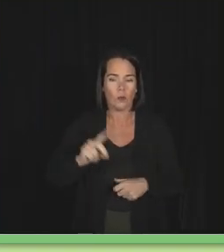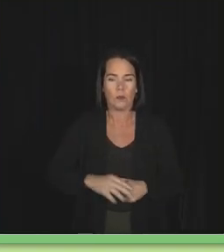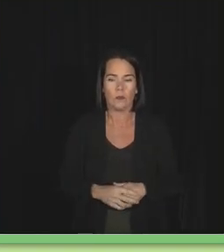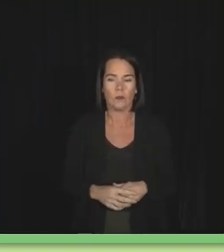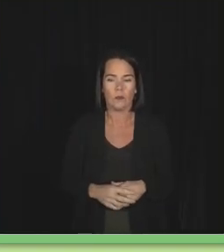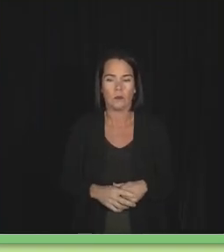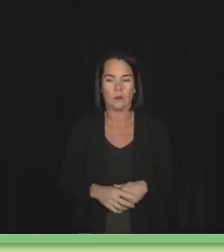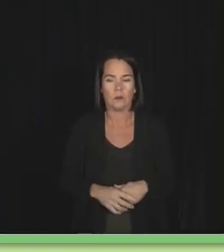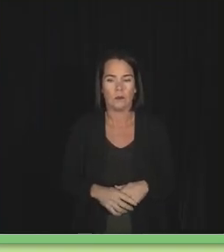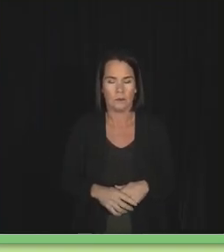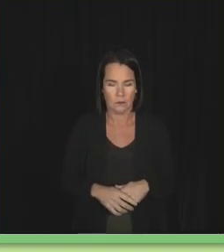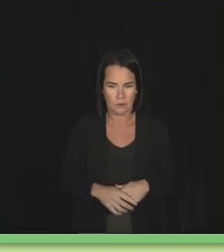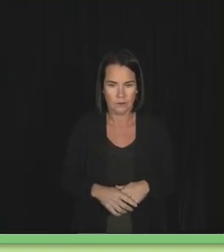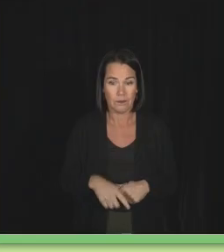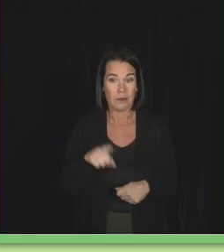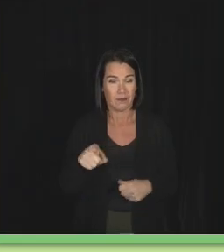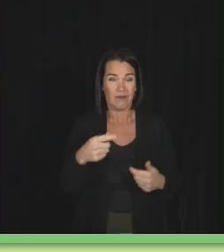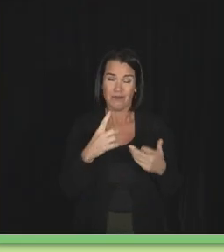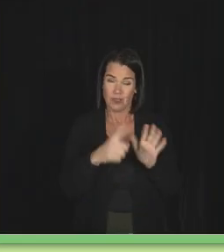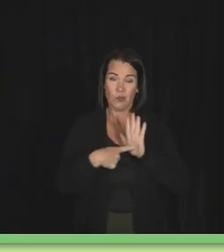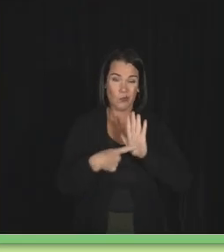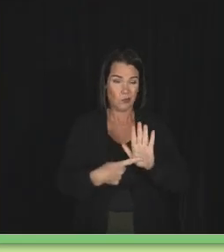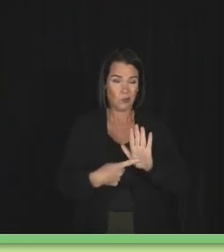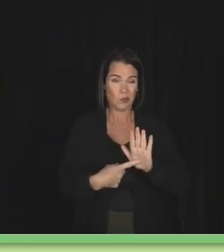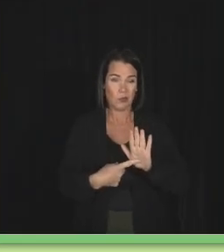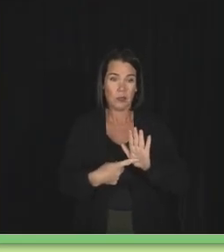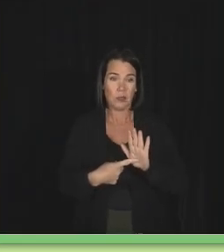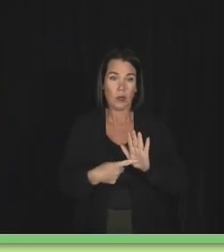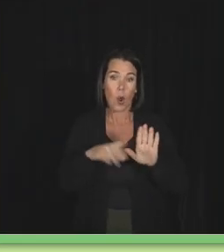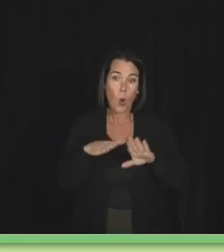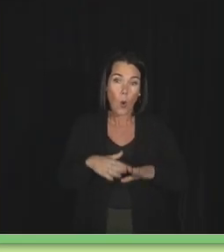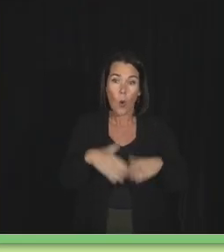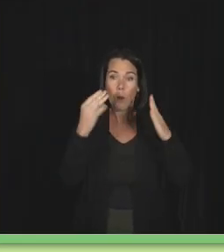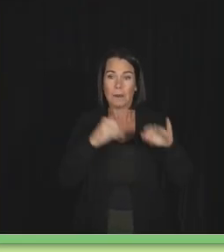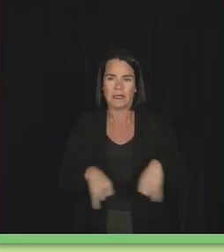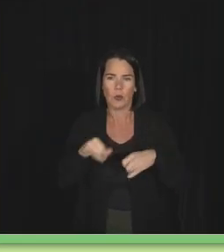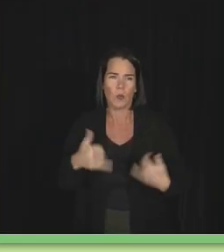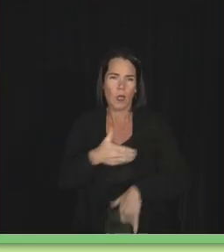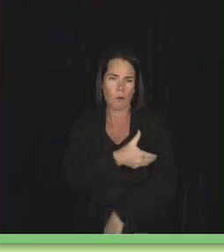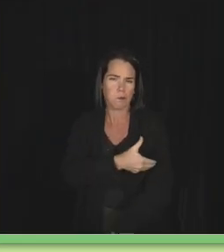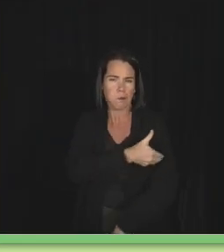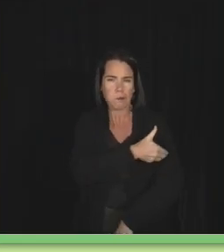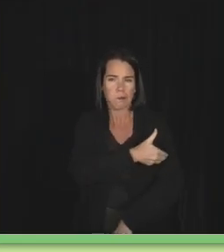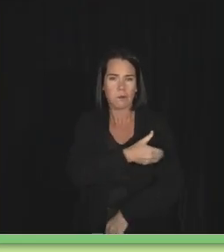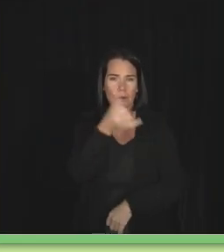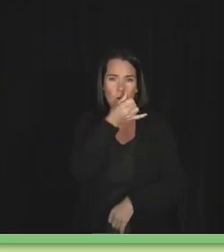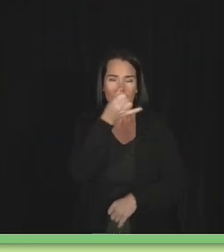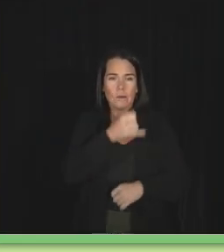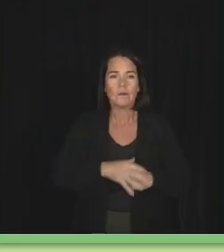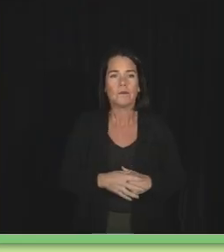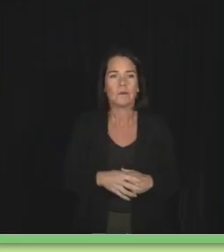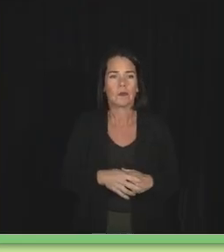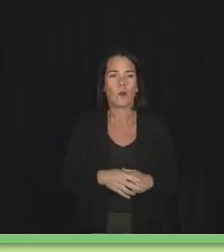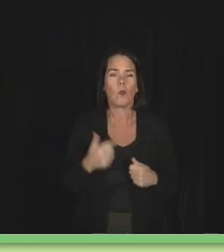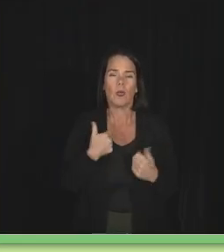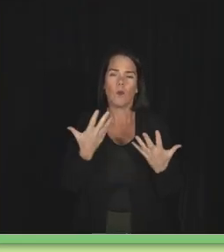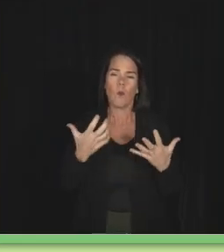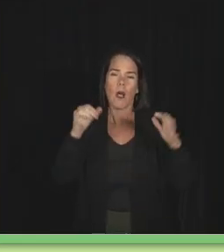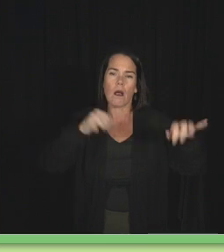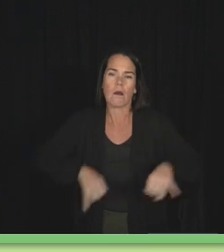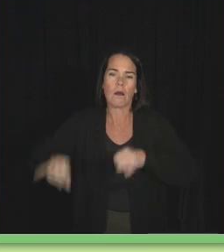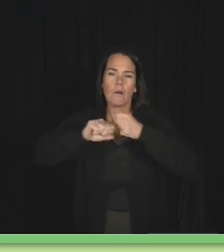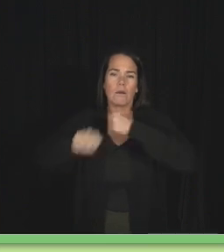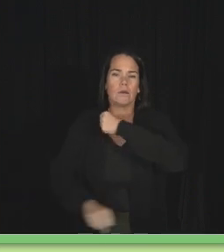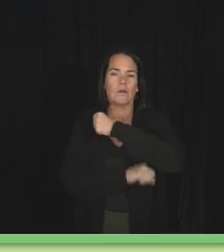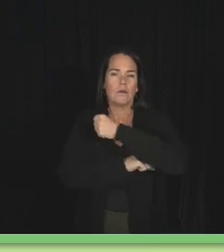This shows the power of an open standard that we have a common foundation for portable